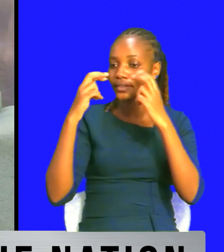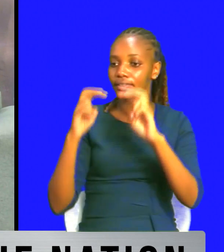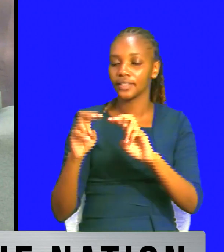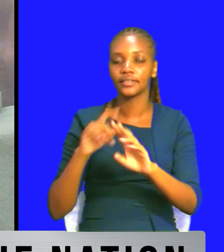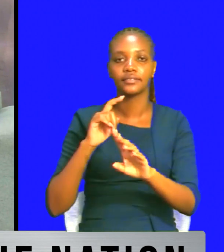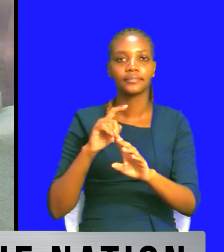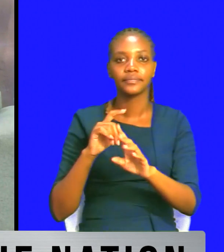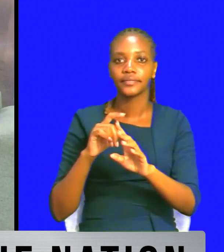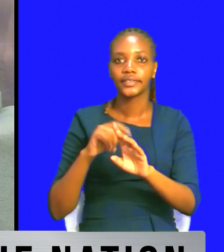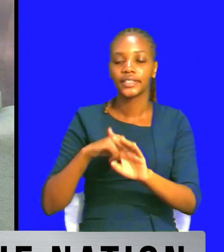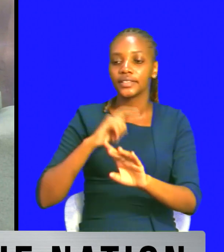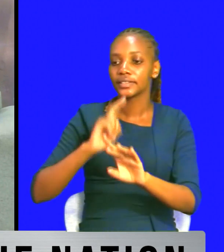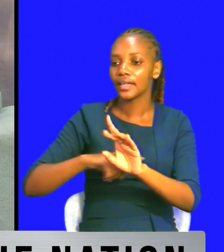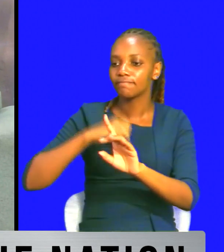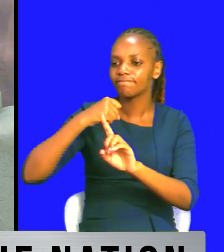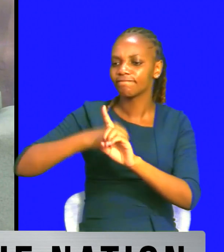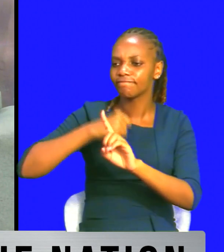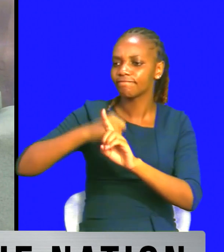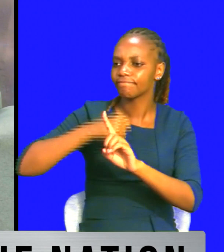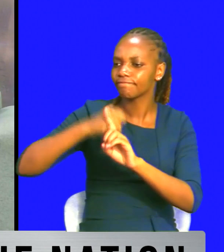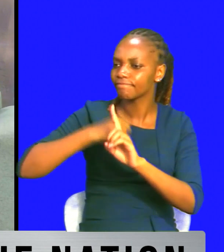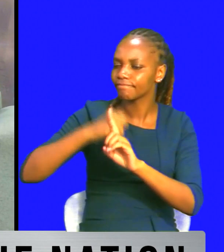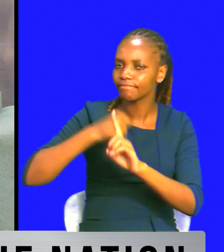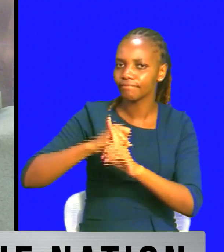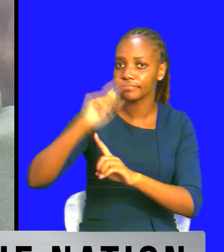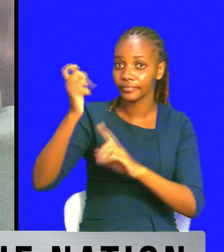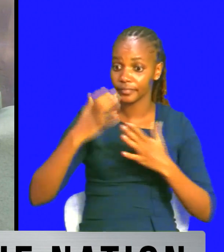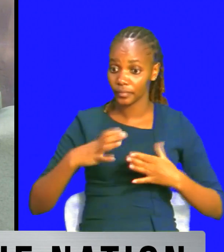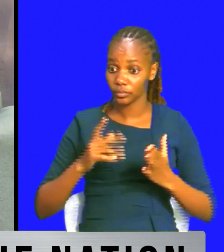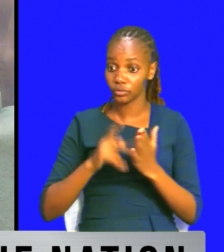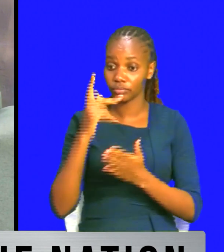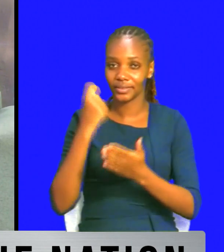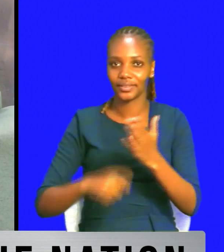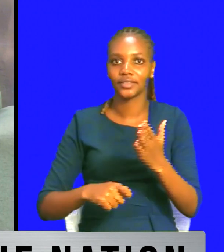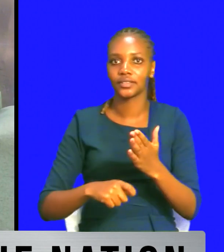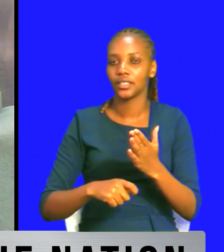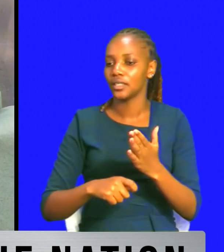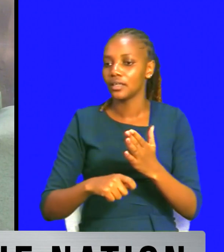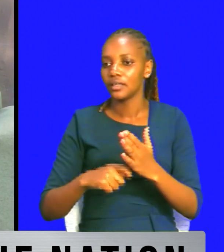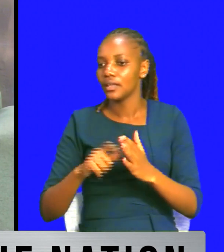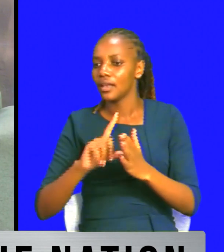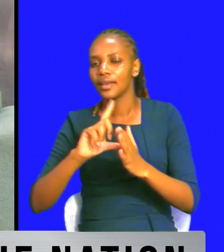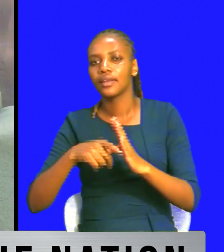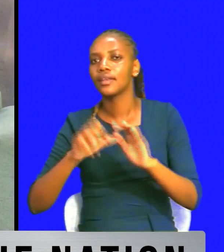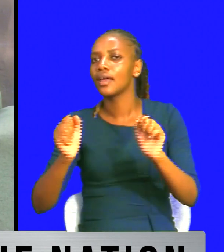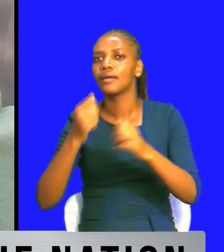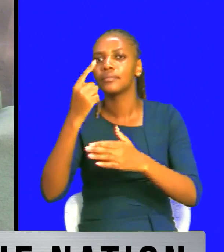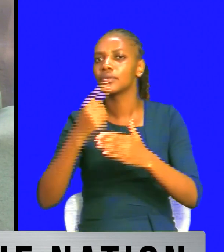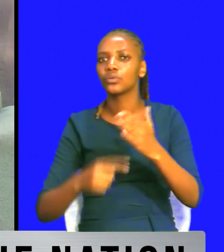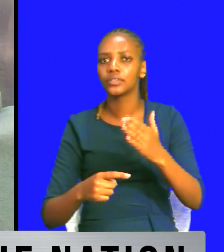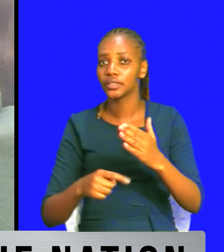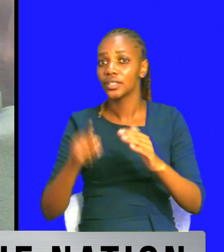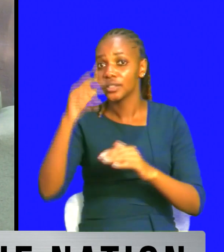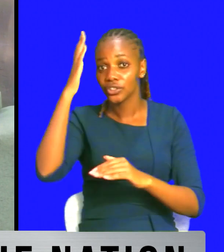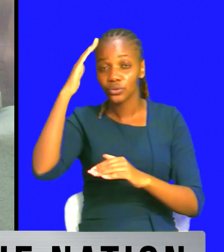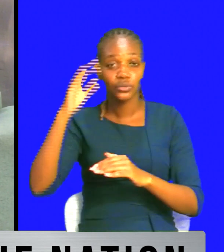pushing its mwananchi, it's going to drive us into other things that we've had cases of